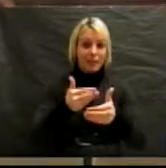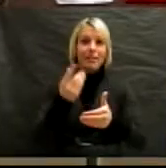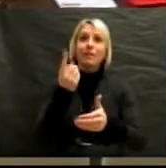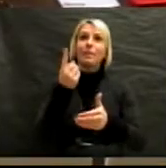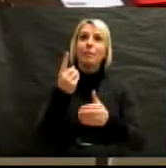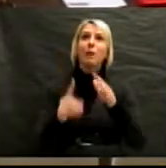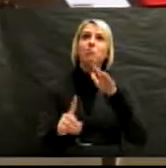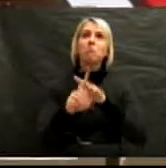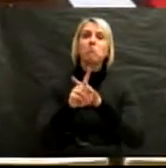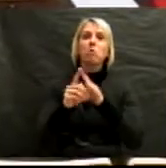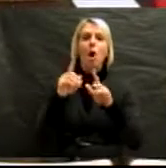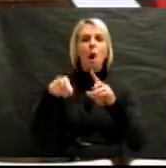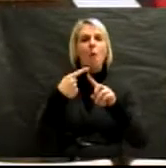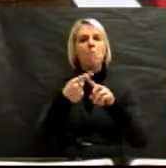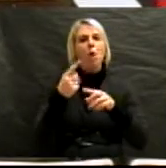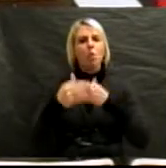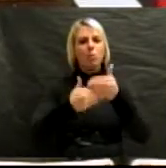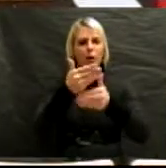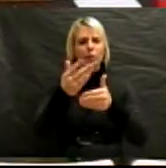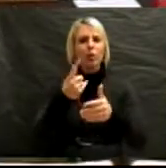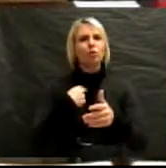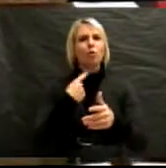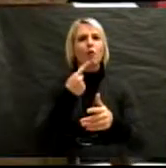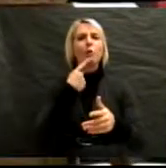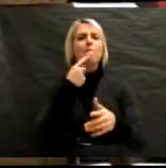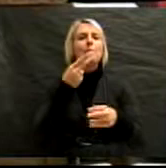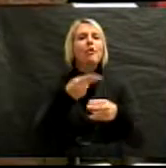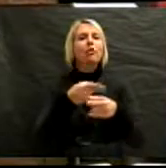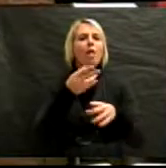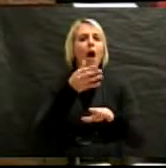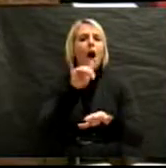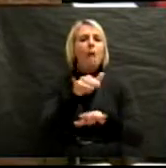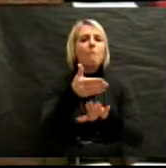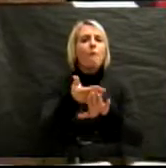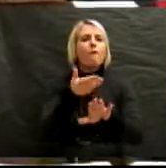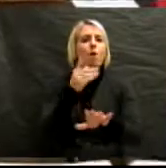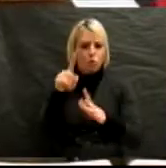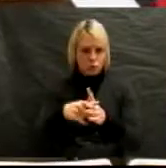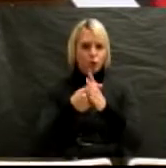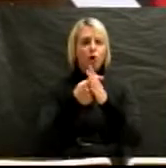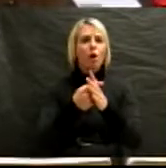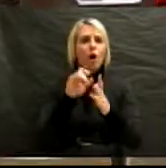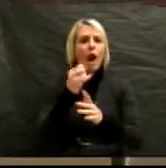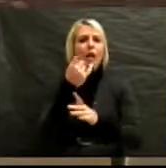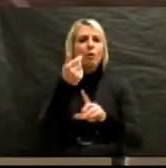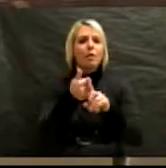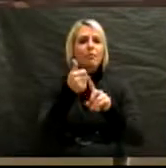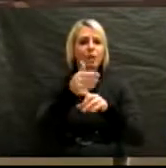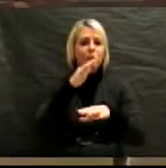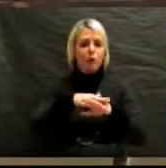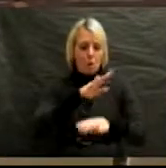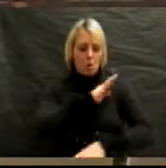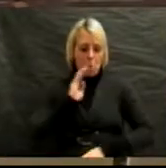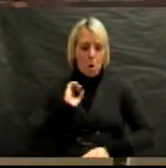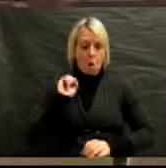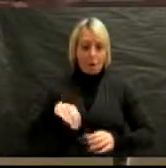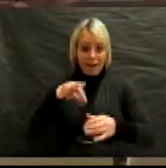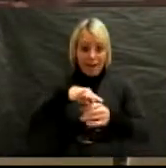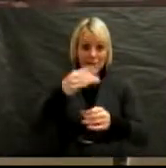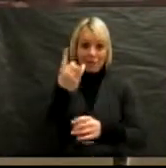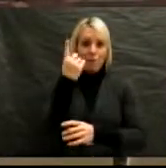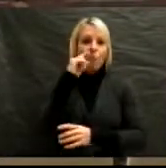we start that process. Anyone on the board can nominate someone for officer of the